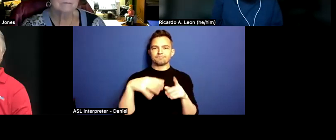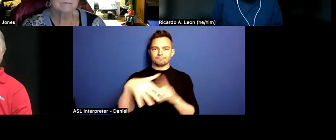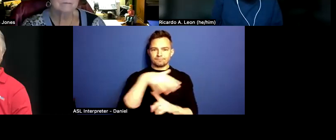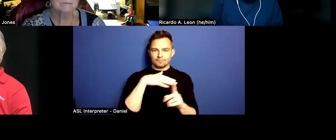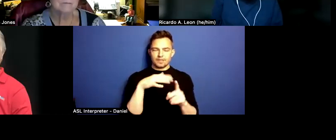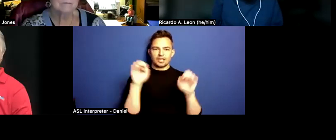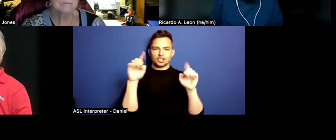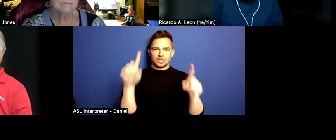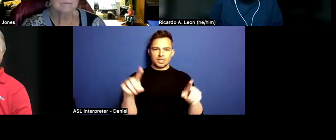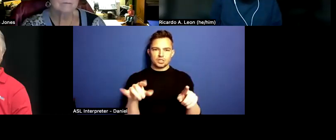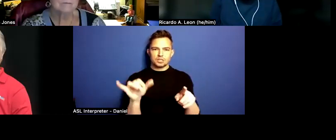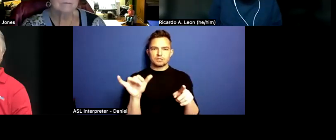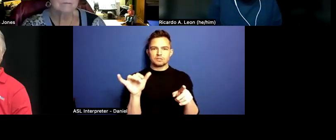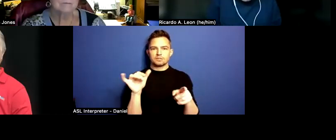for